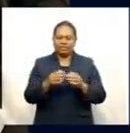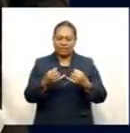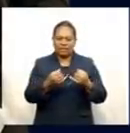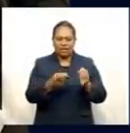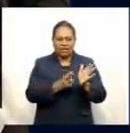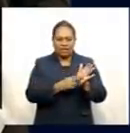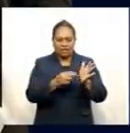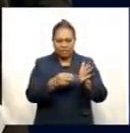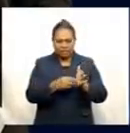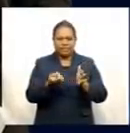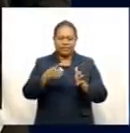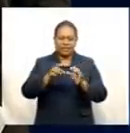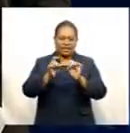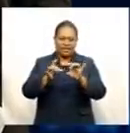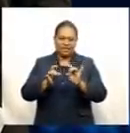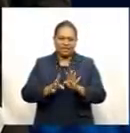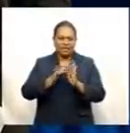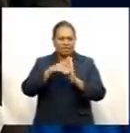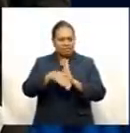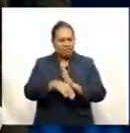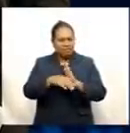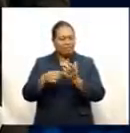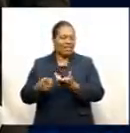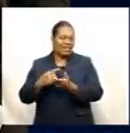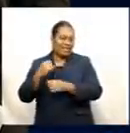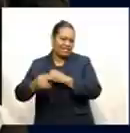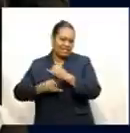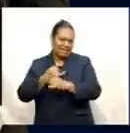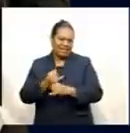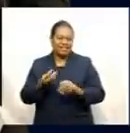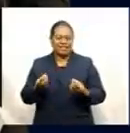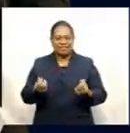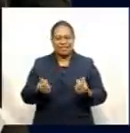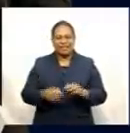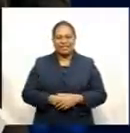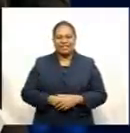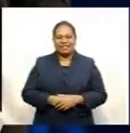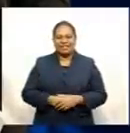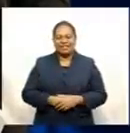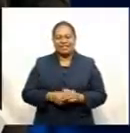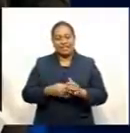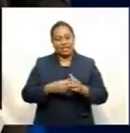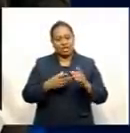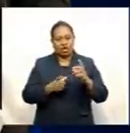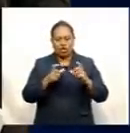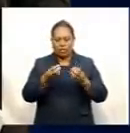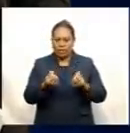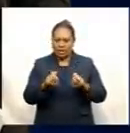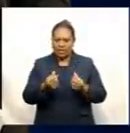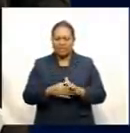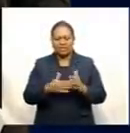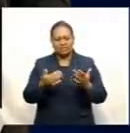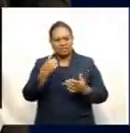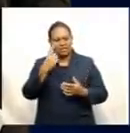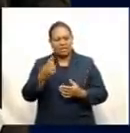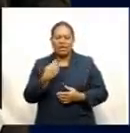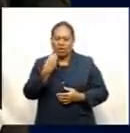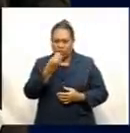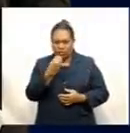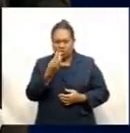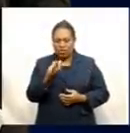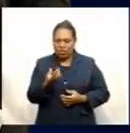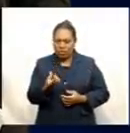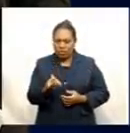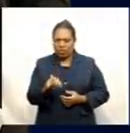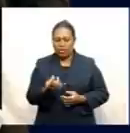Kiwi dollars today, but lost ground versus the other international currencies we cover. Commodities market was mixed today. Crude oil rose, closing